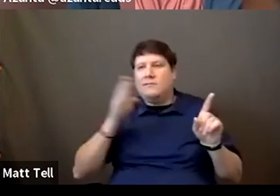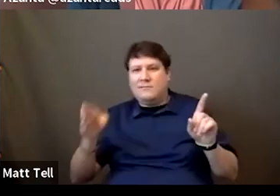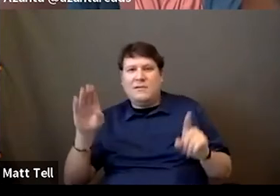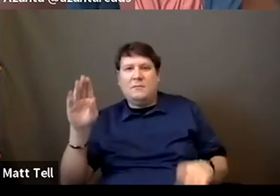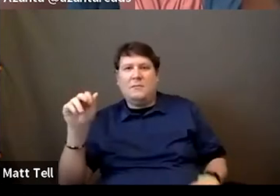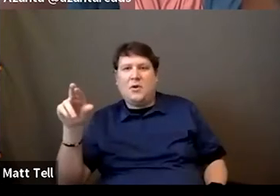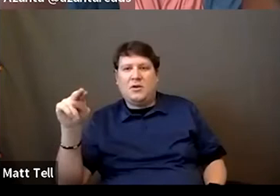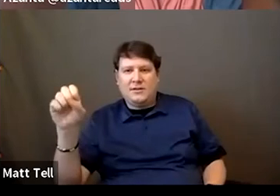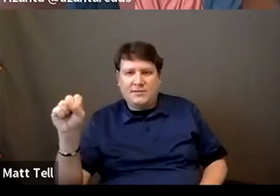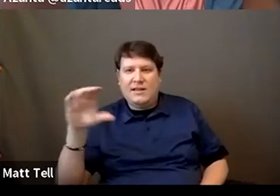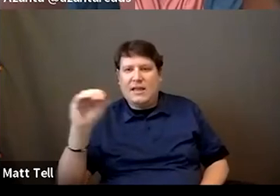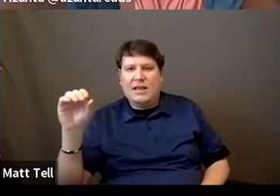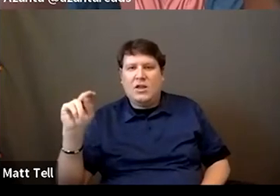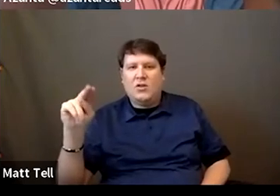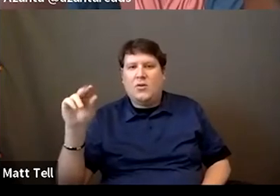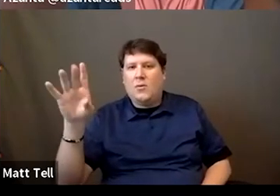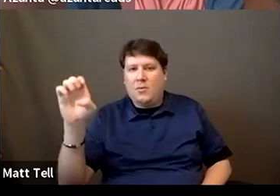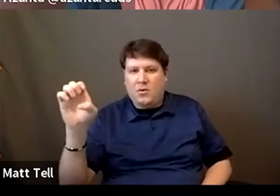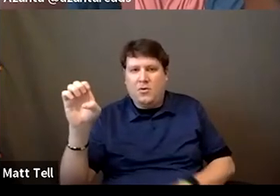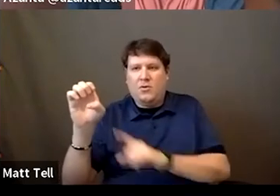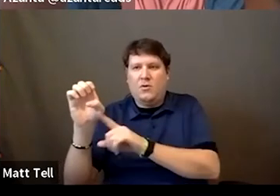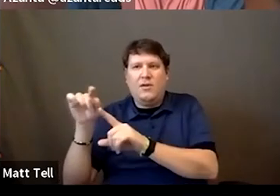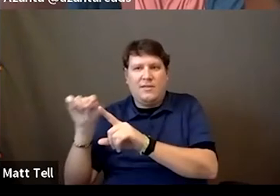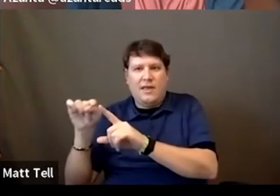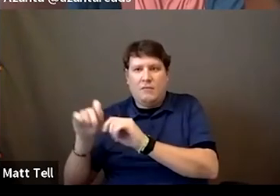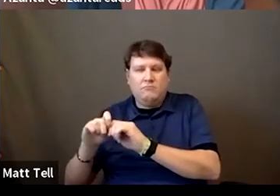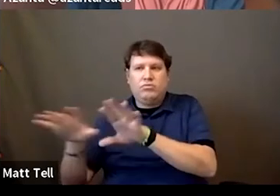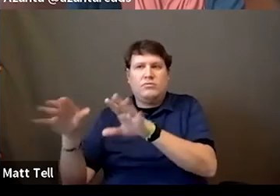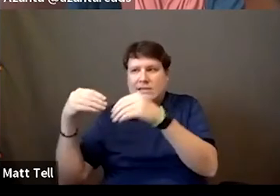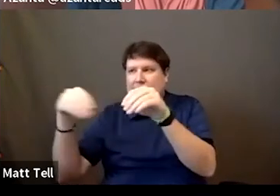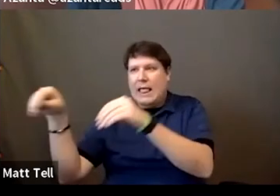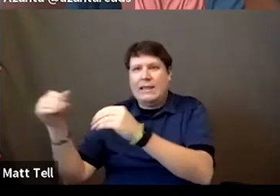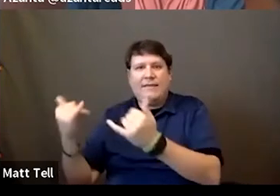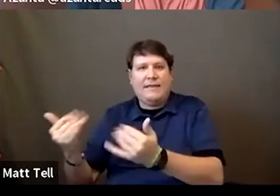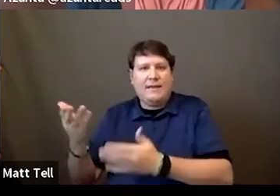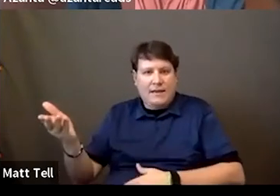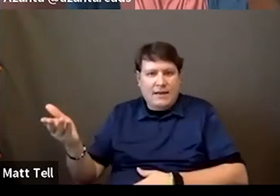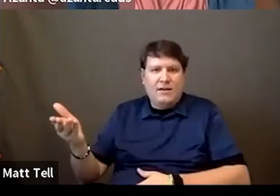kids recording themselves, you know, reading books. It's a really powerful tool.